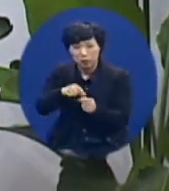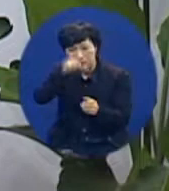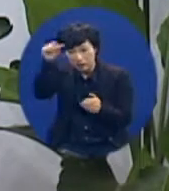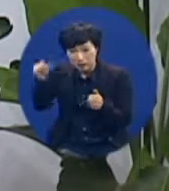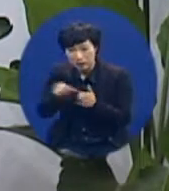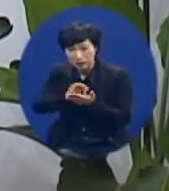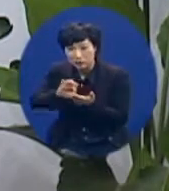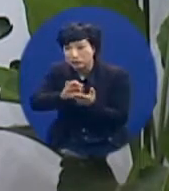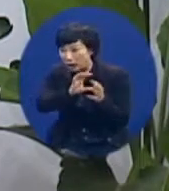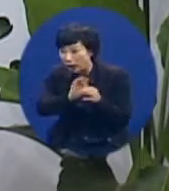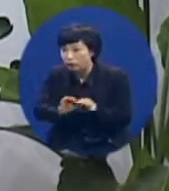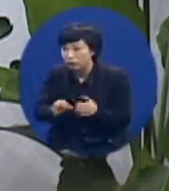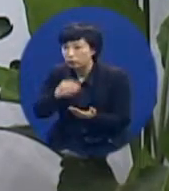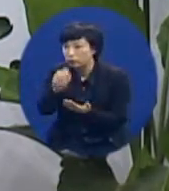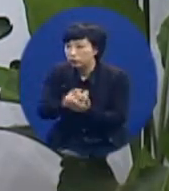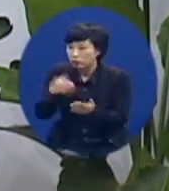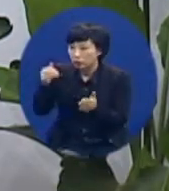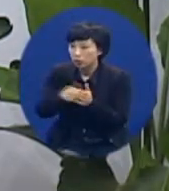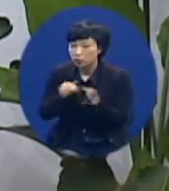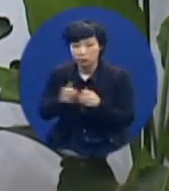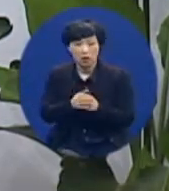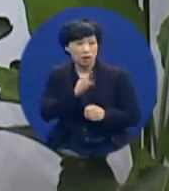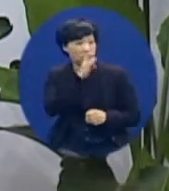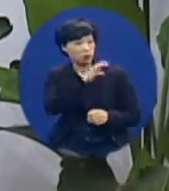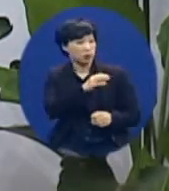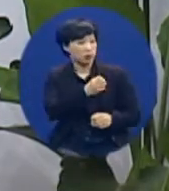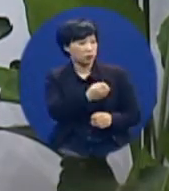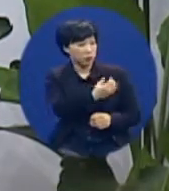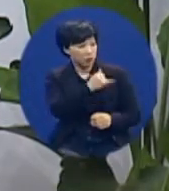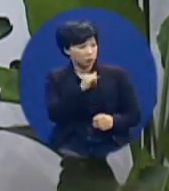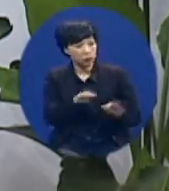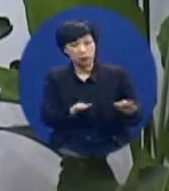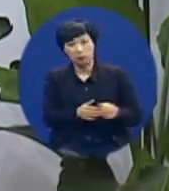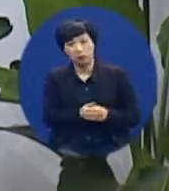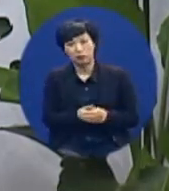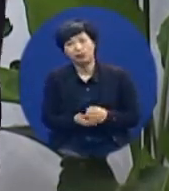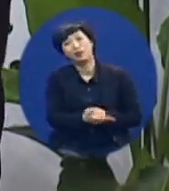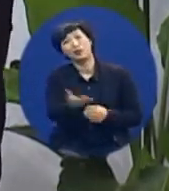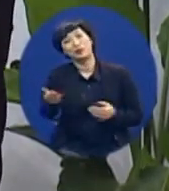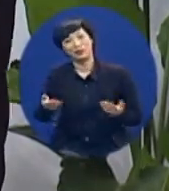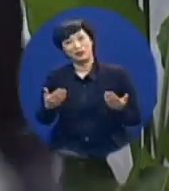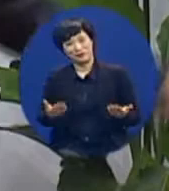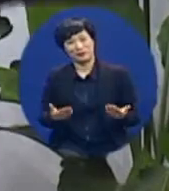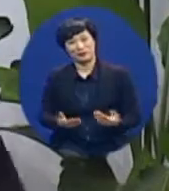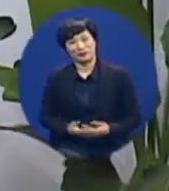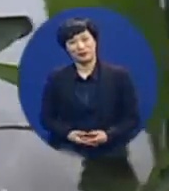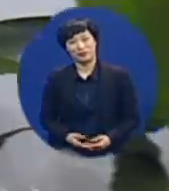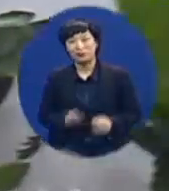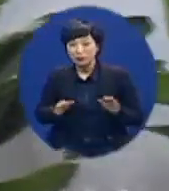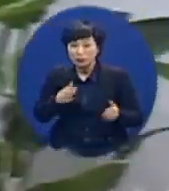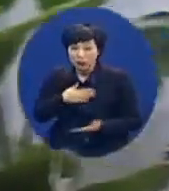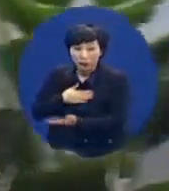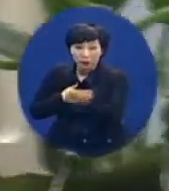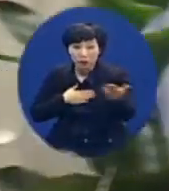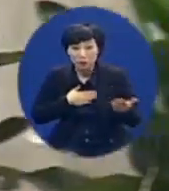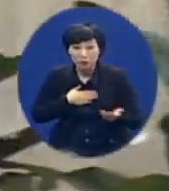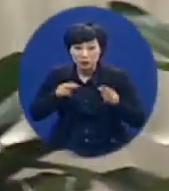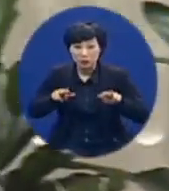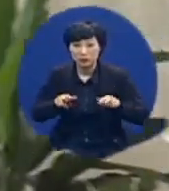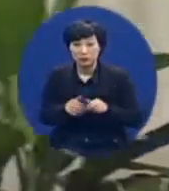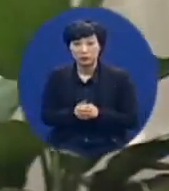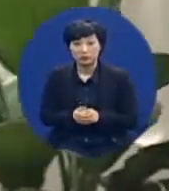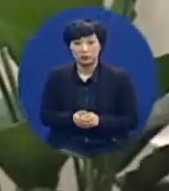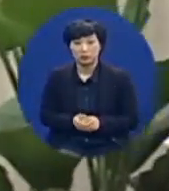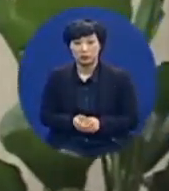time, but it is not helpful. Are you devoted to such a thing? You and I can say to the